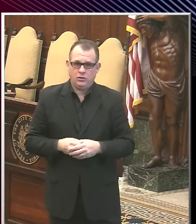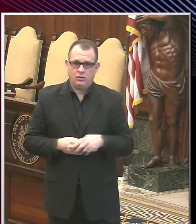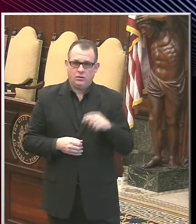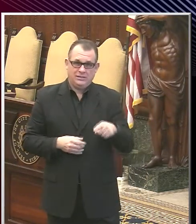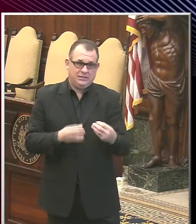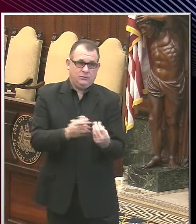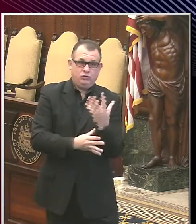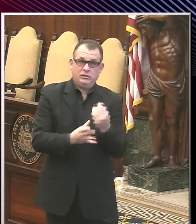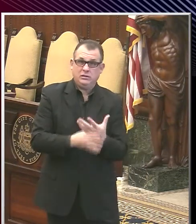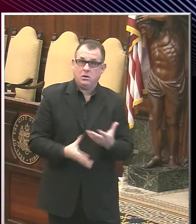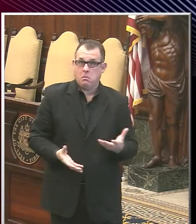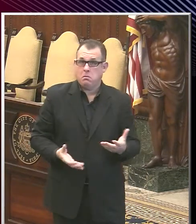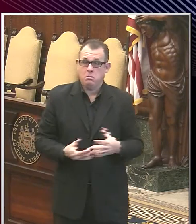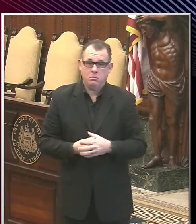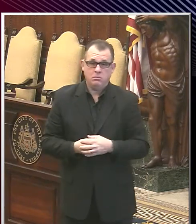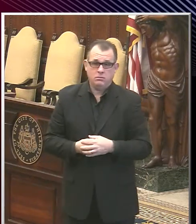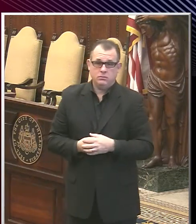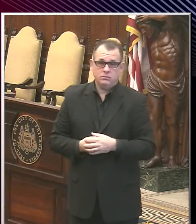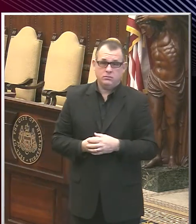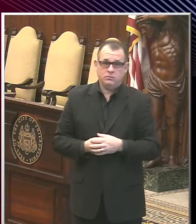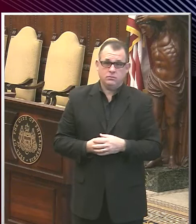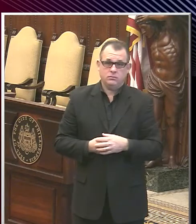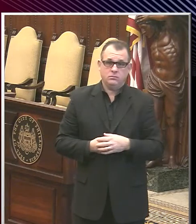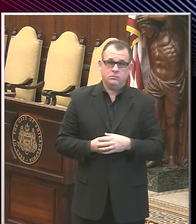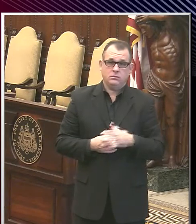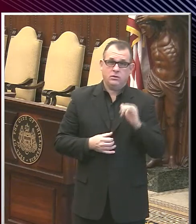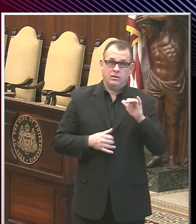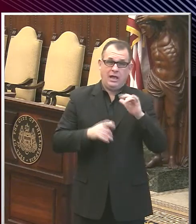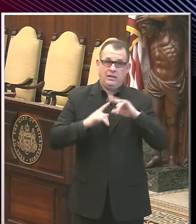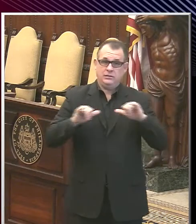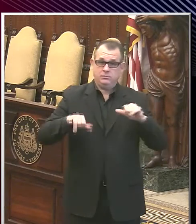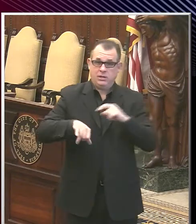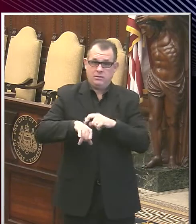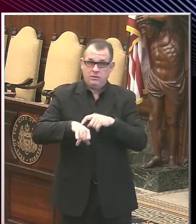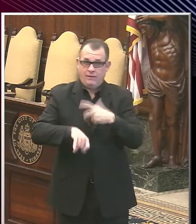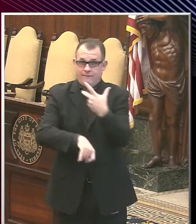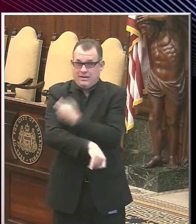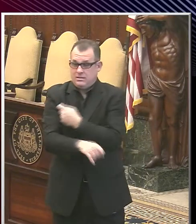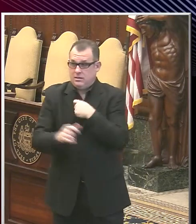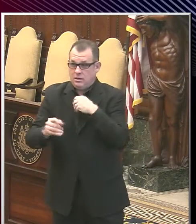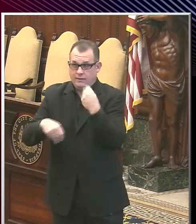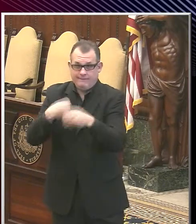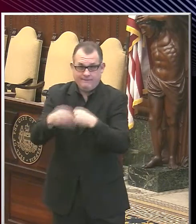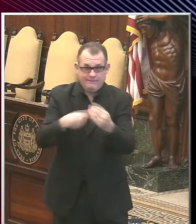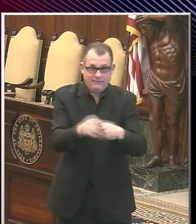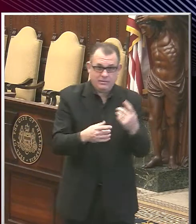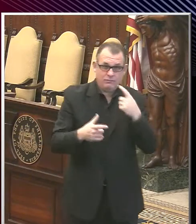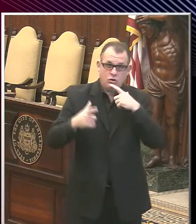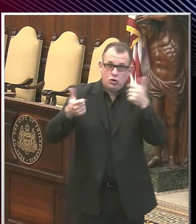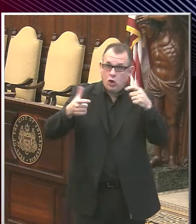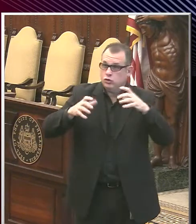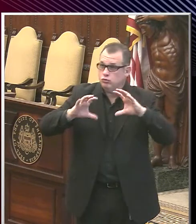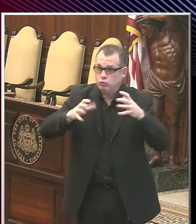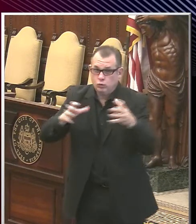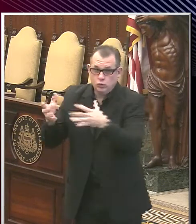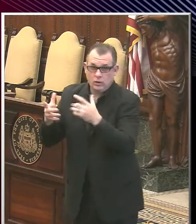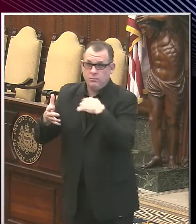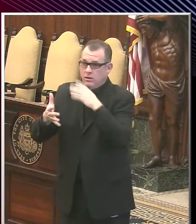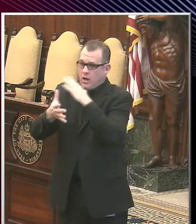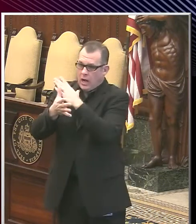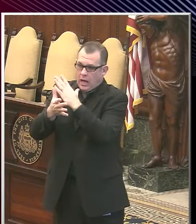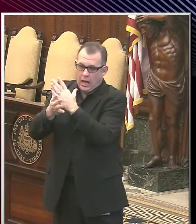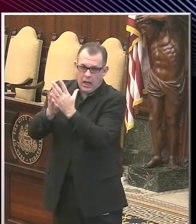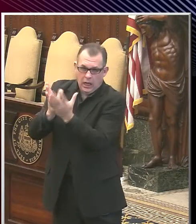school year, this spring semester. Taking a look at the timing of the vaccinations, how large these groups